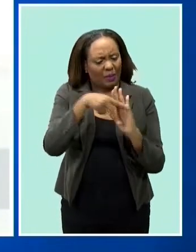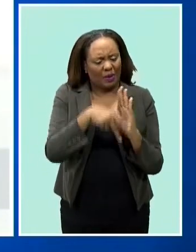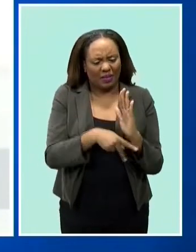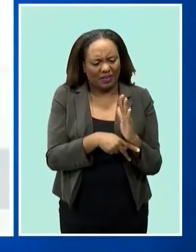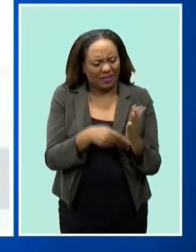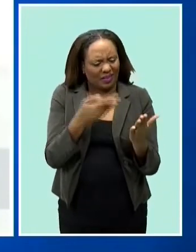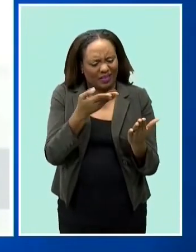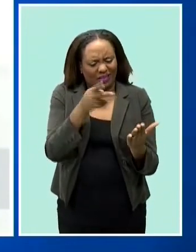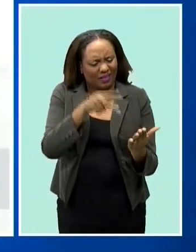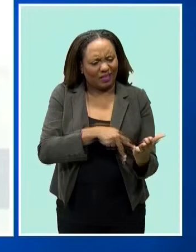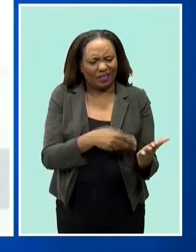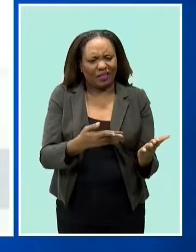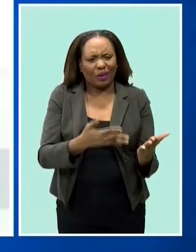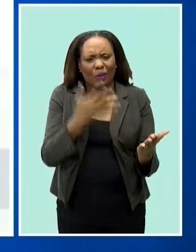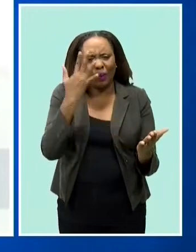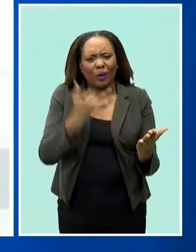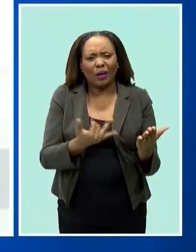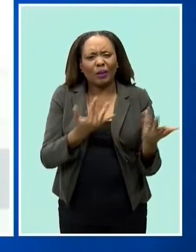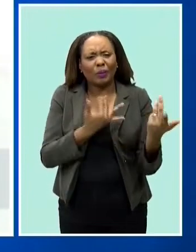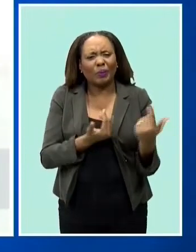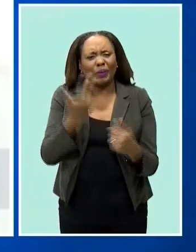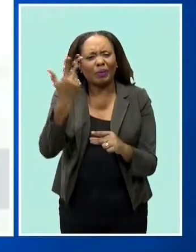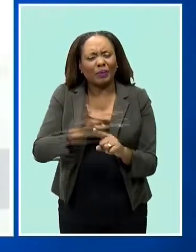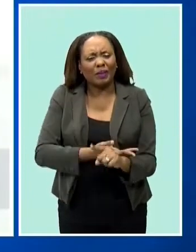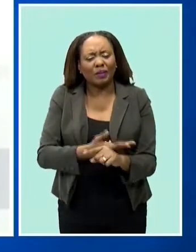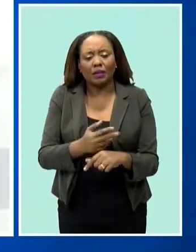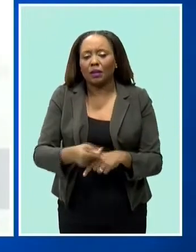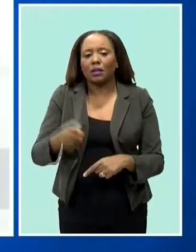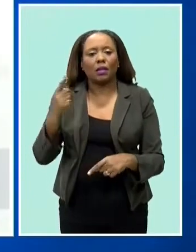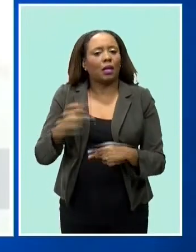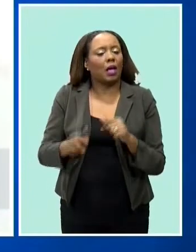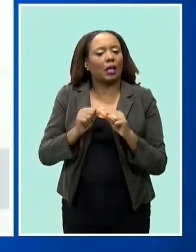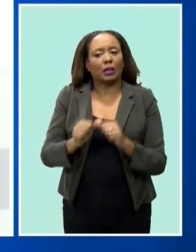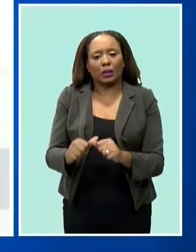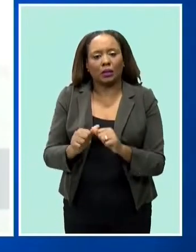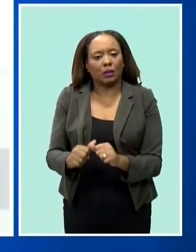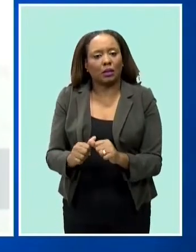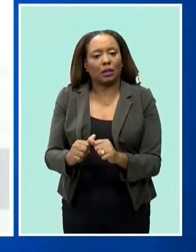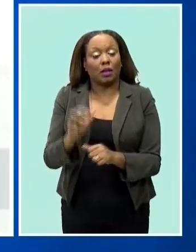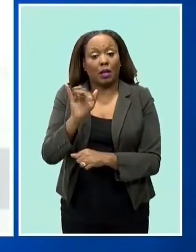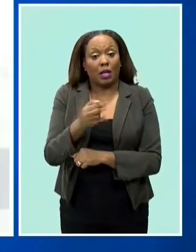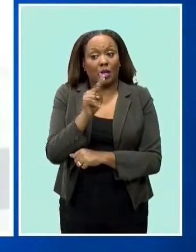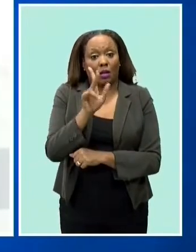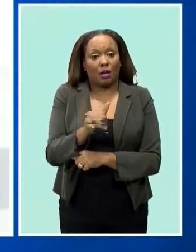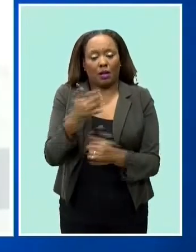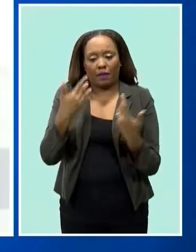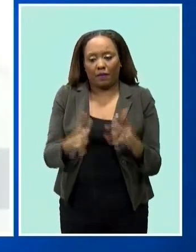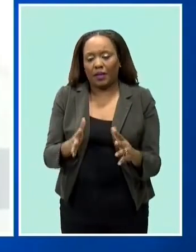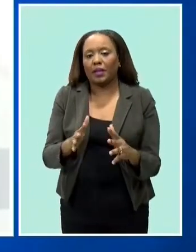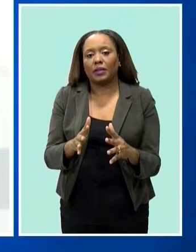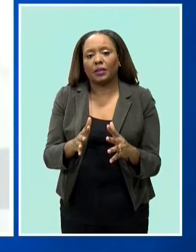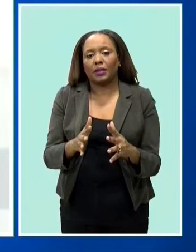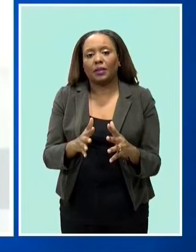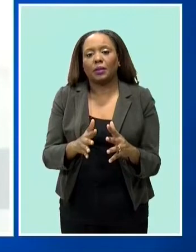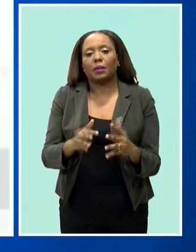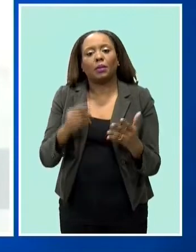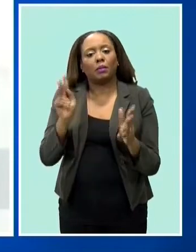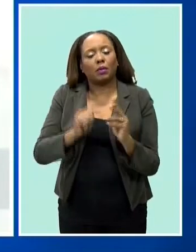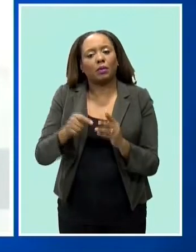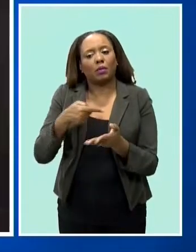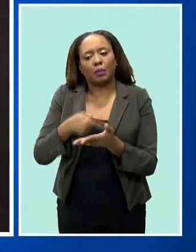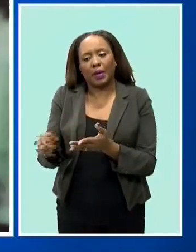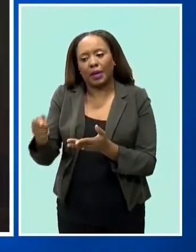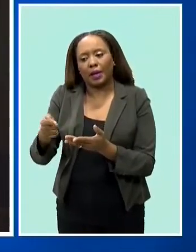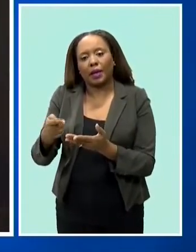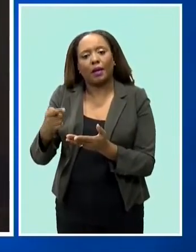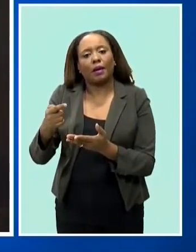practice unconscionable and thus should no longer be a practice in any government agency after the month of July. To this end, the minister is working with her staff